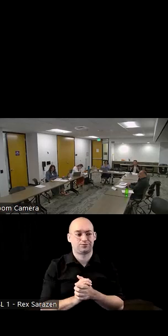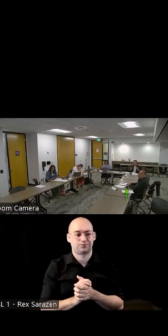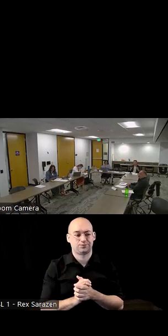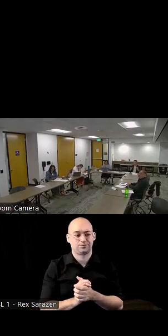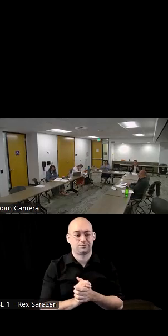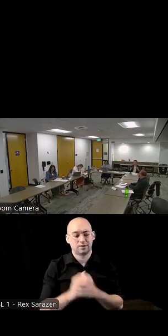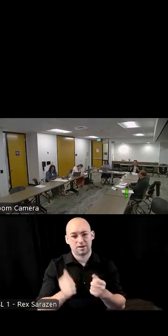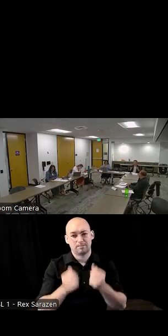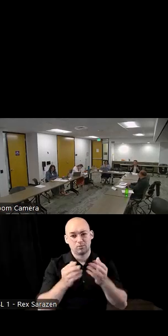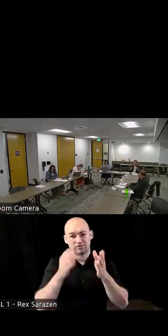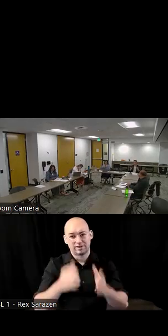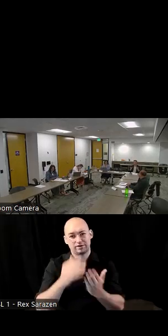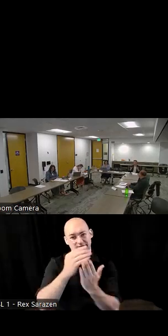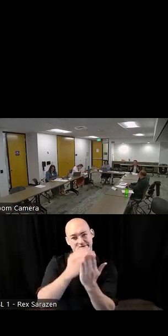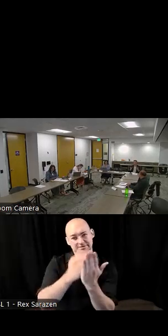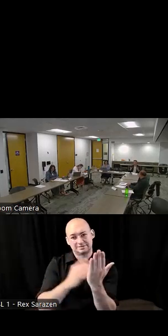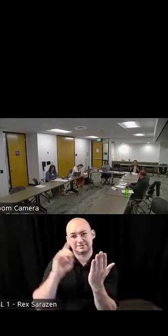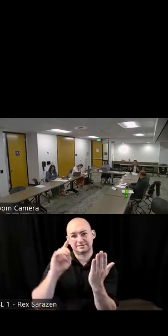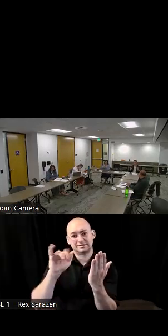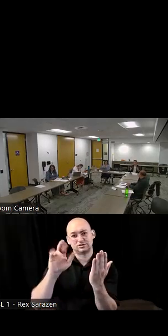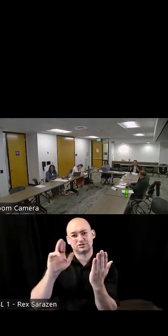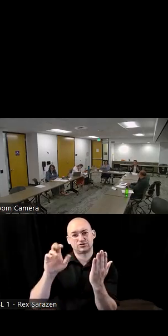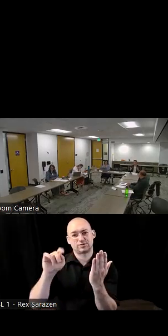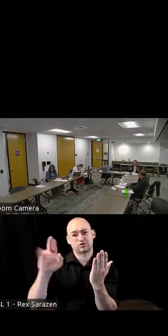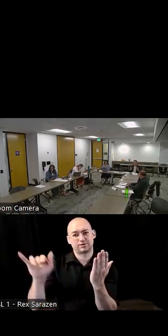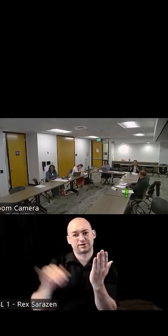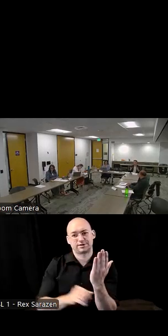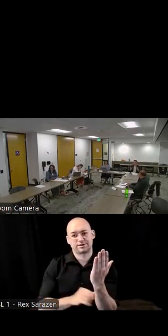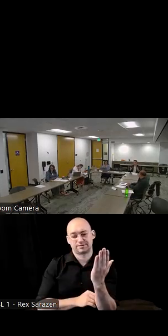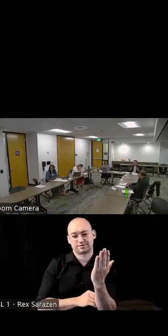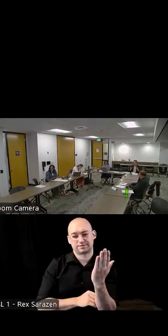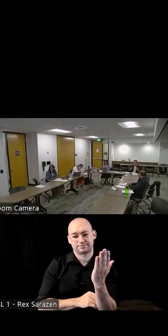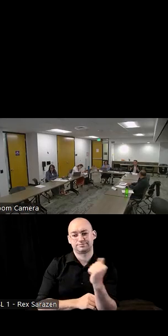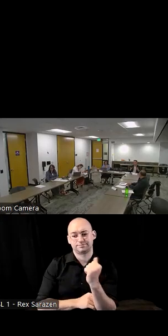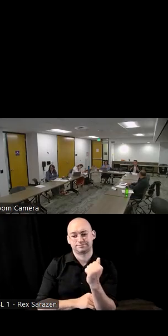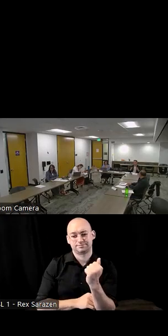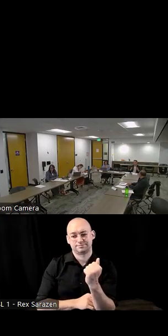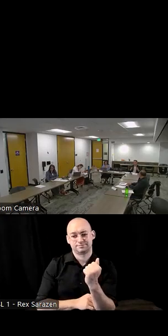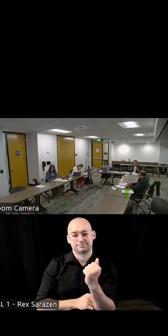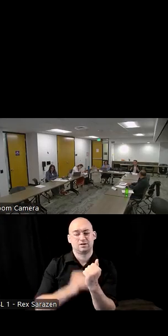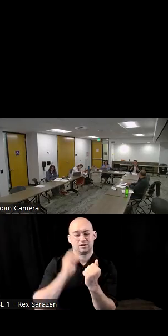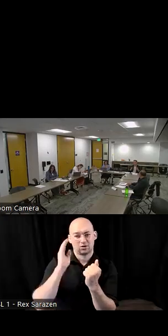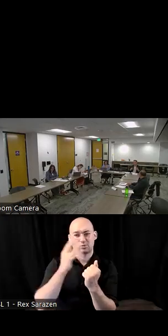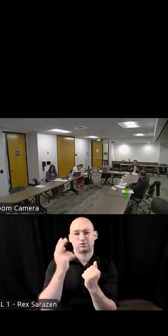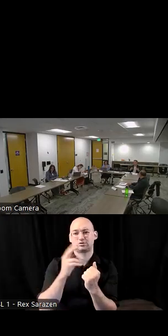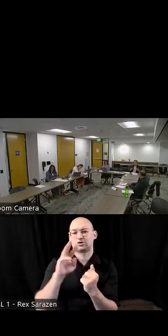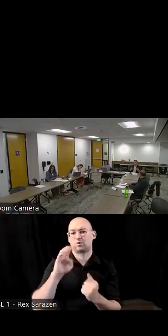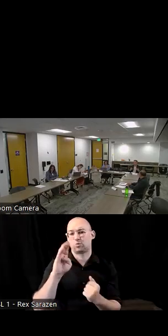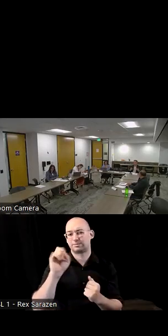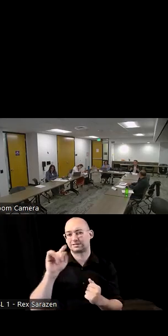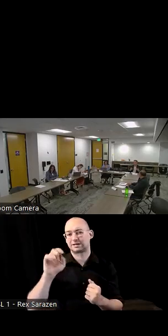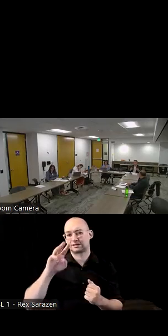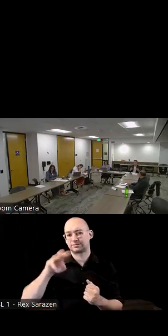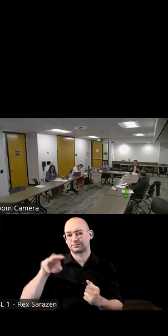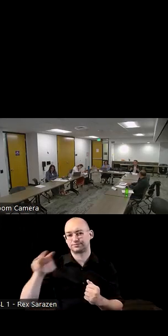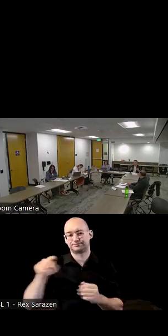directory. So this is really a single central website that people would use to see what service offerings that we have. It would have a